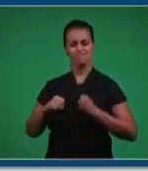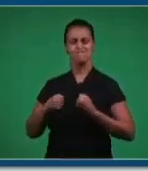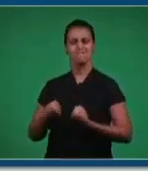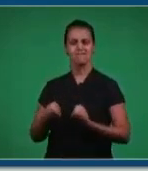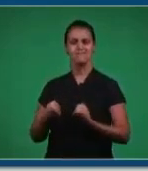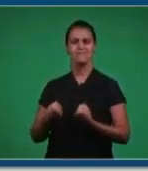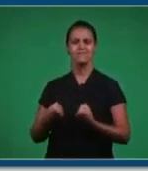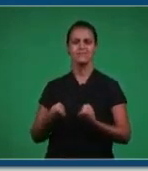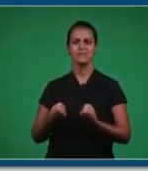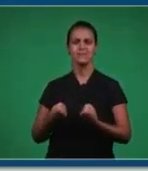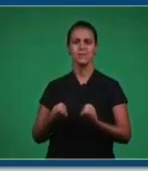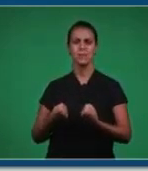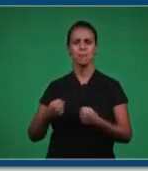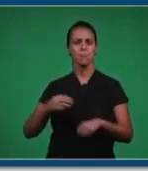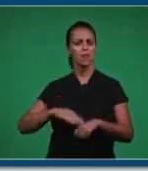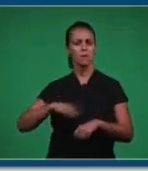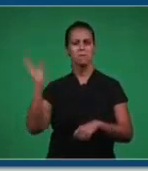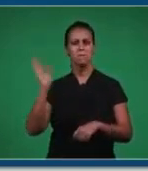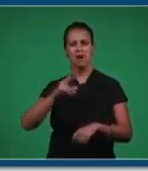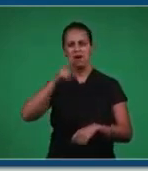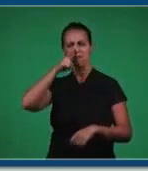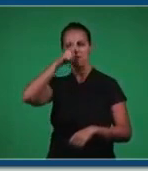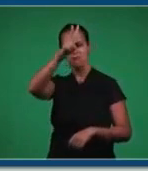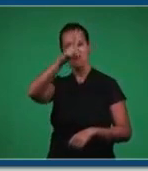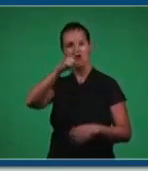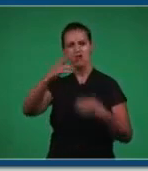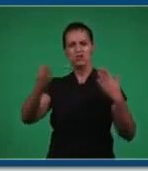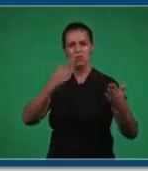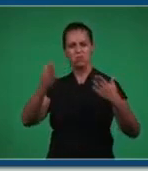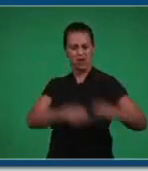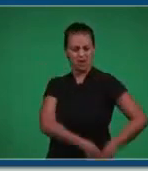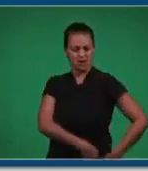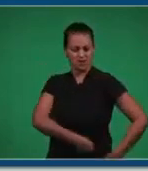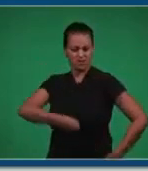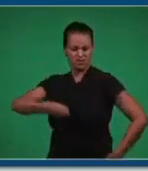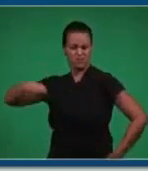Whatever God said is fulfilled, because it's life and efficient. It's